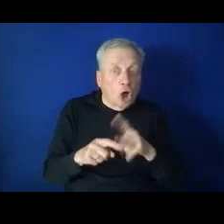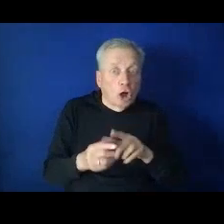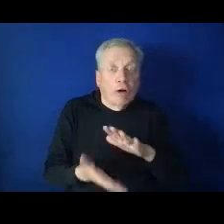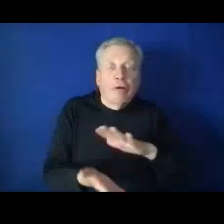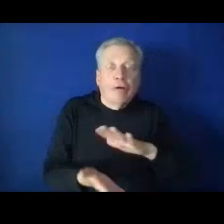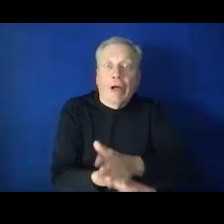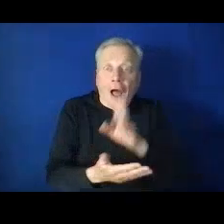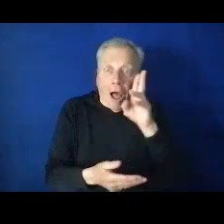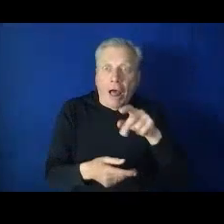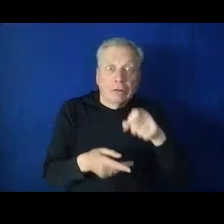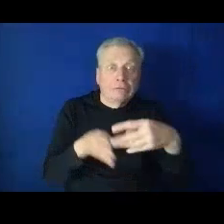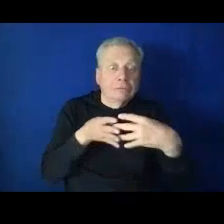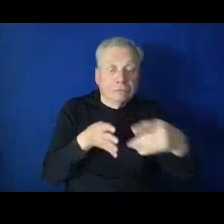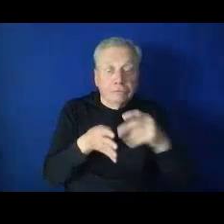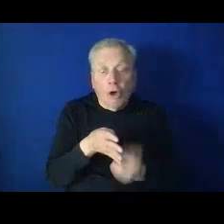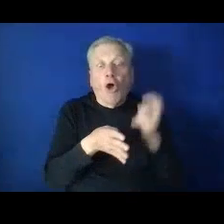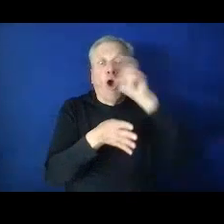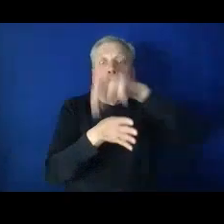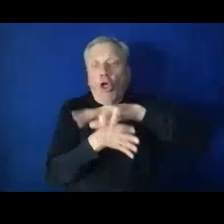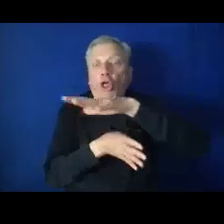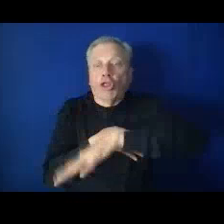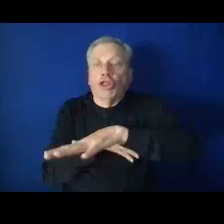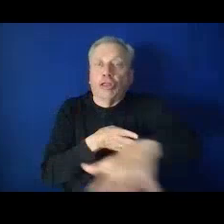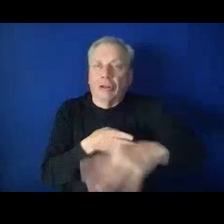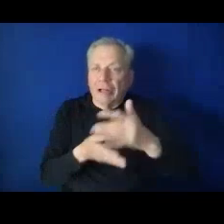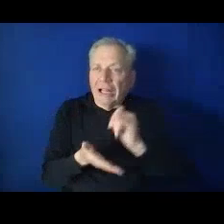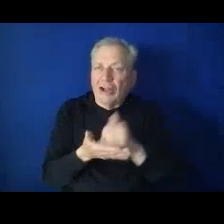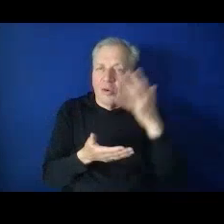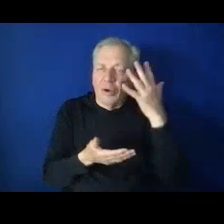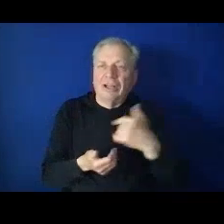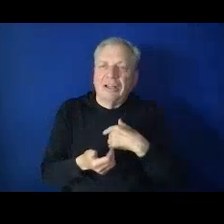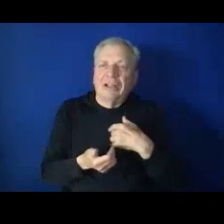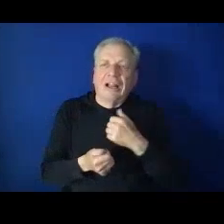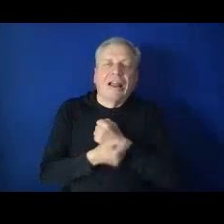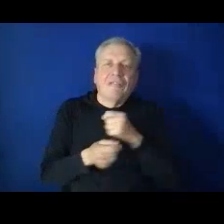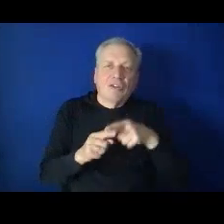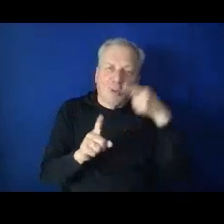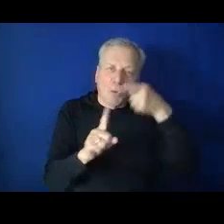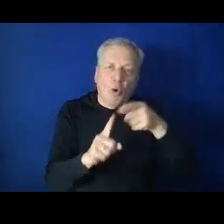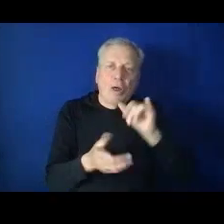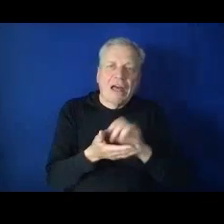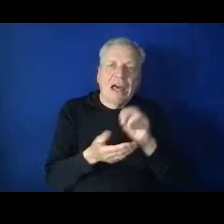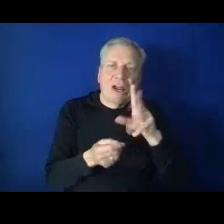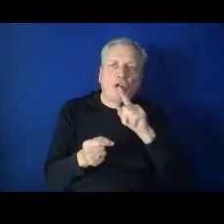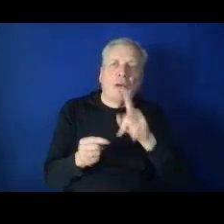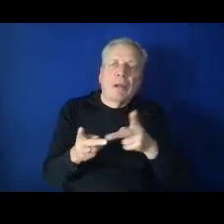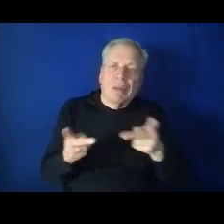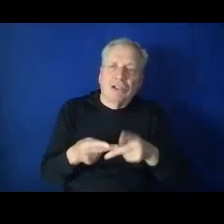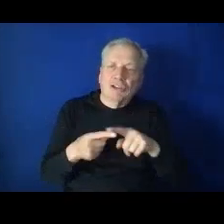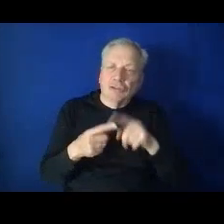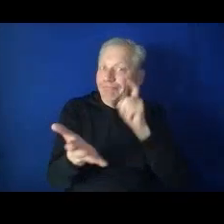you jump over the sit rail, which is why I love to point that out as a place to see it.